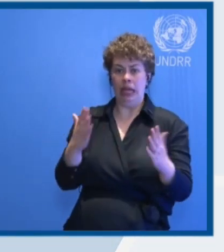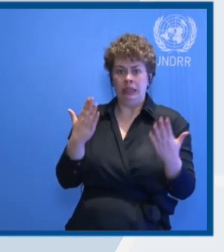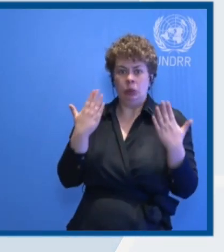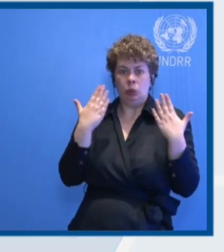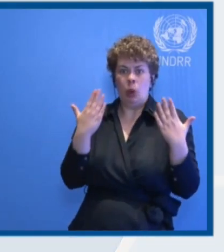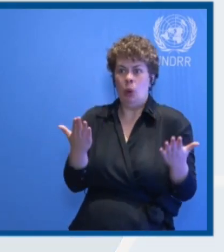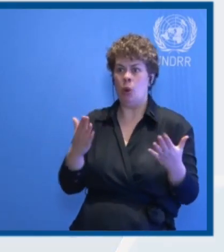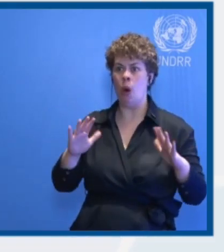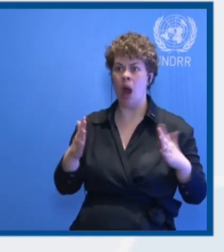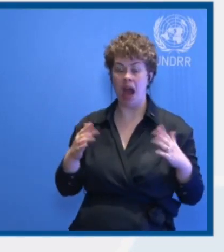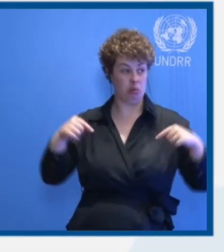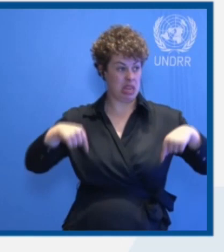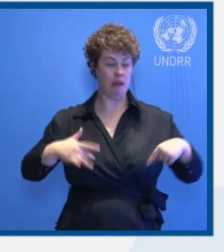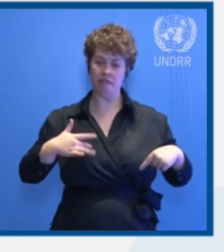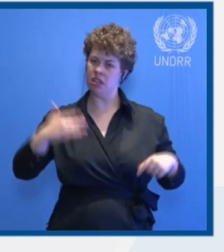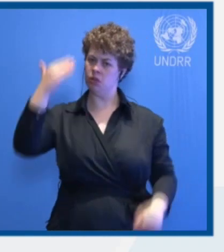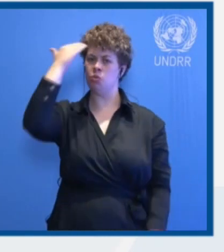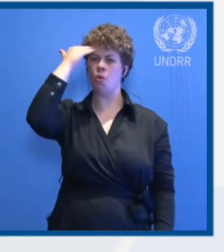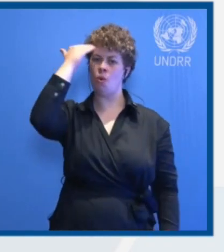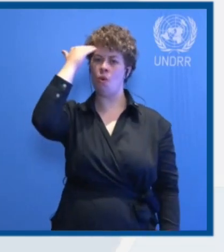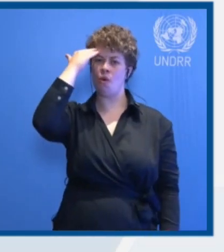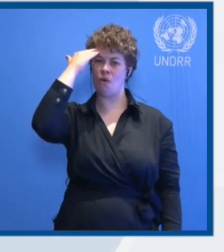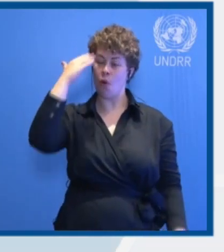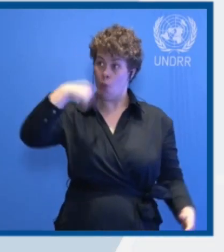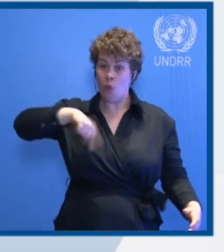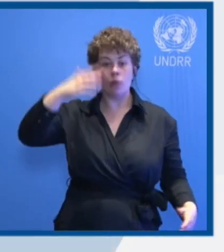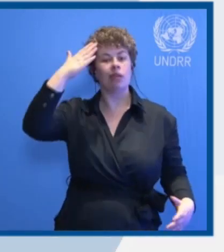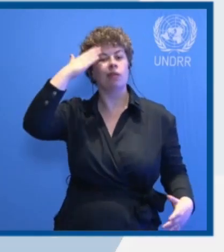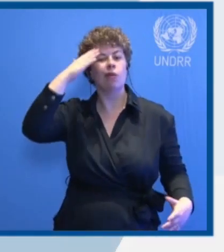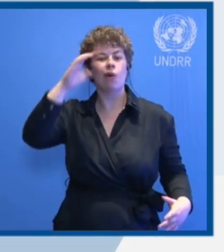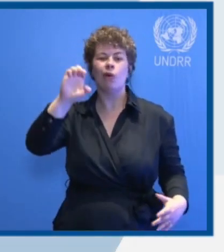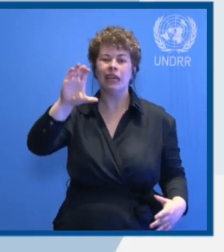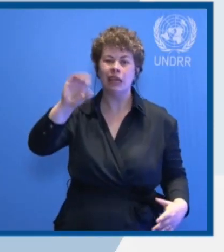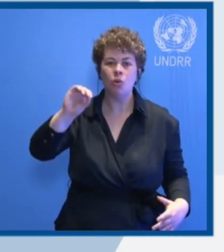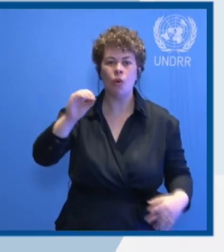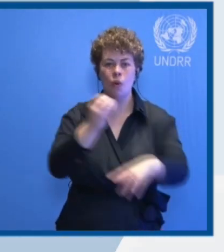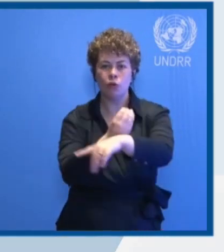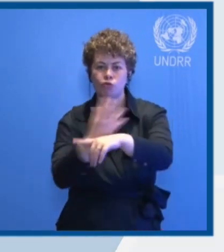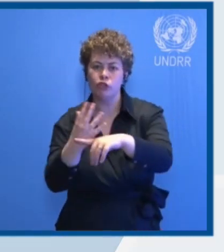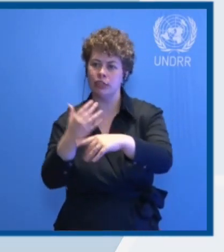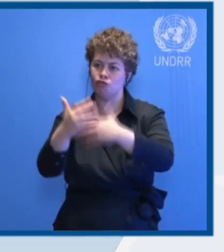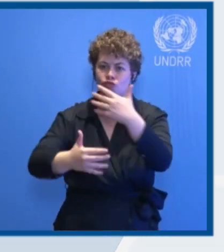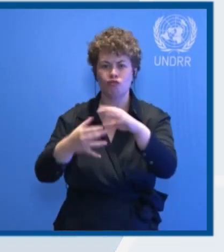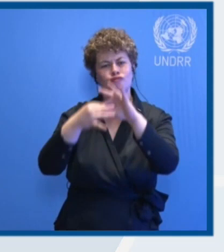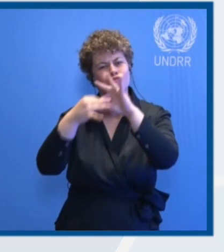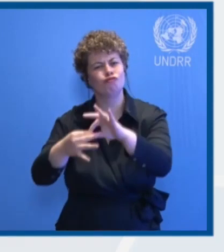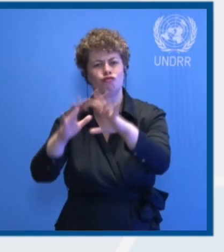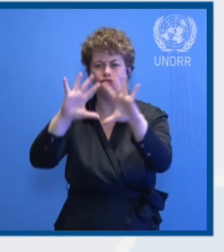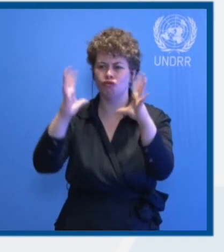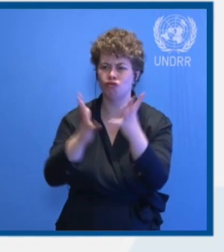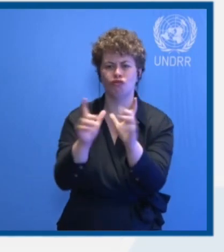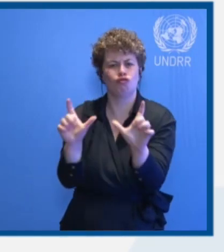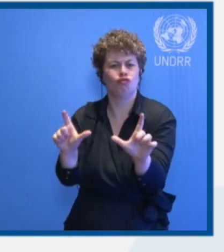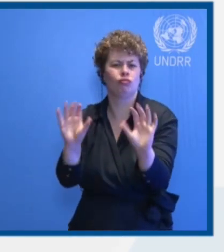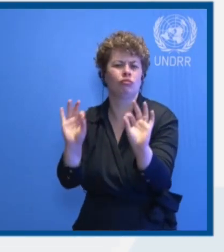in healthy, well-managed ecosystems. And as the IPCC report